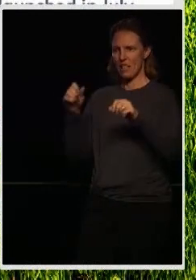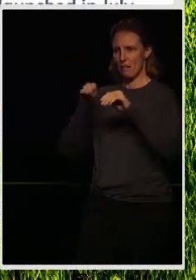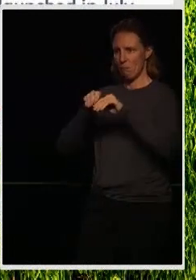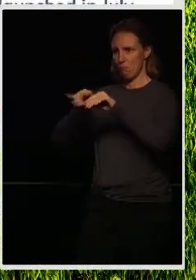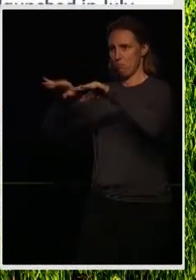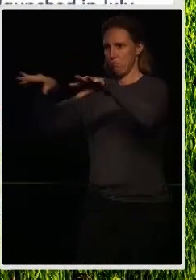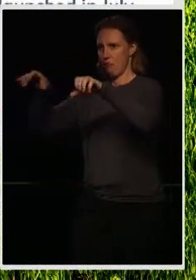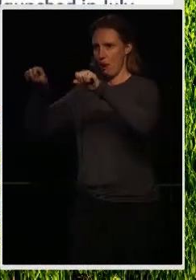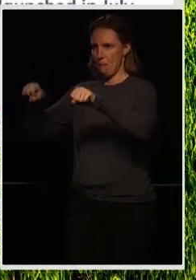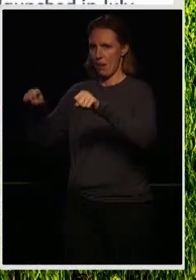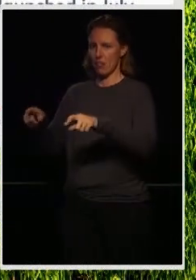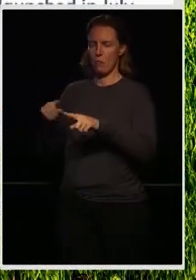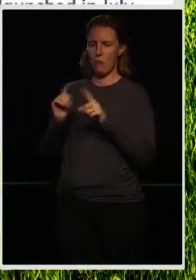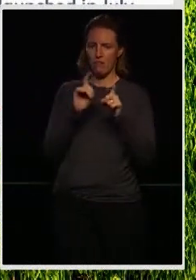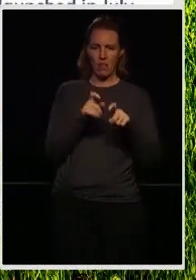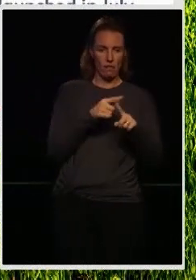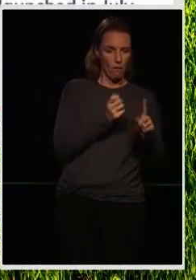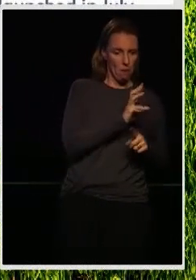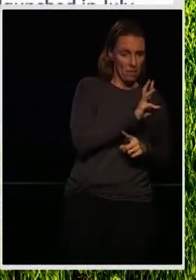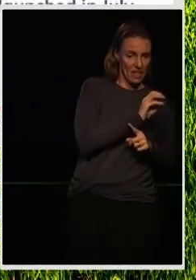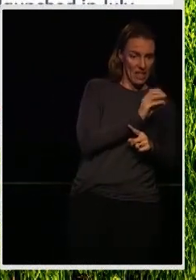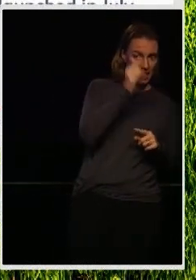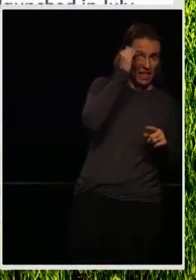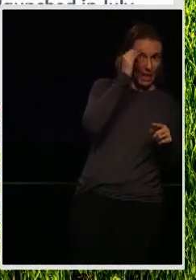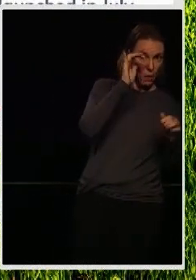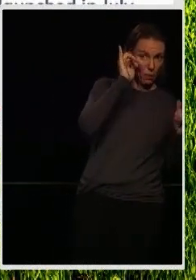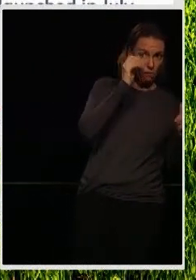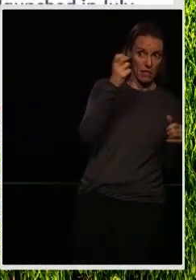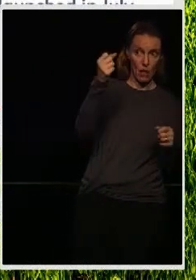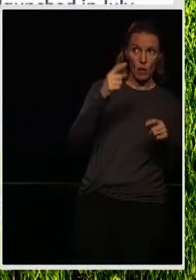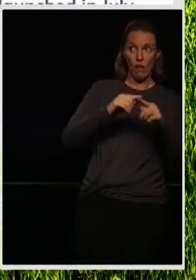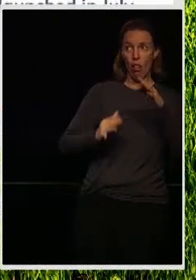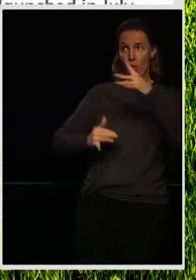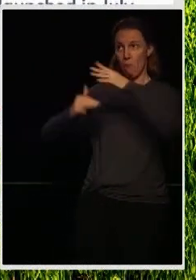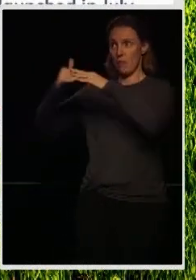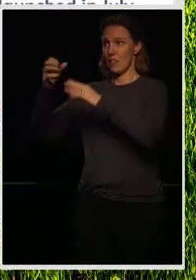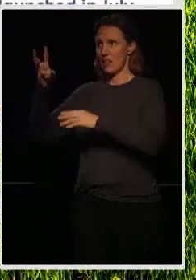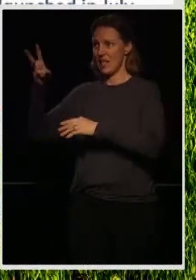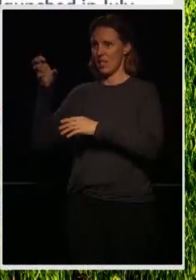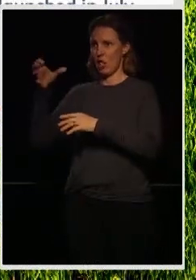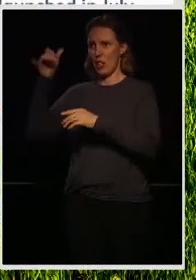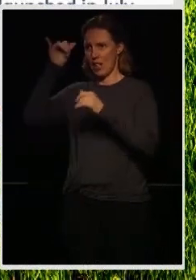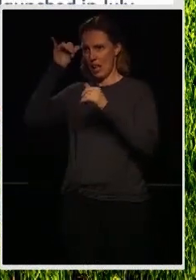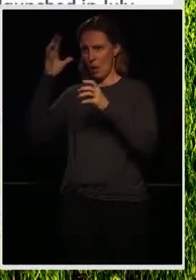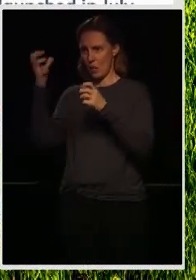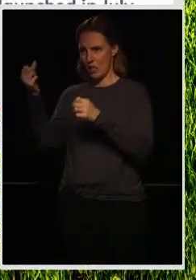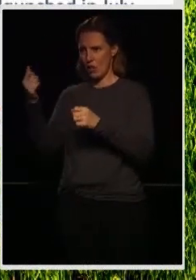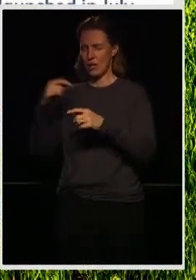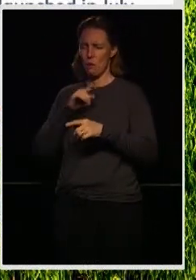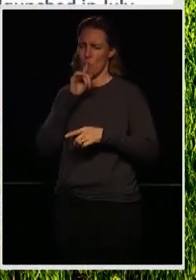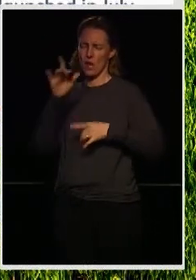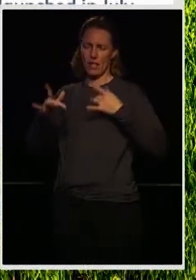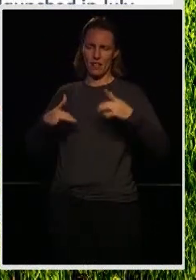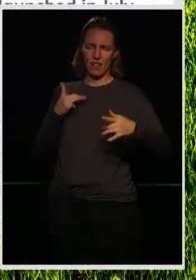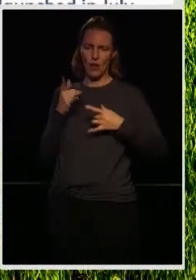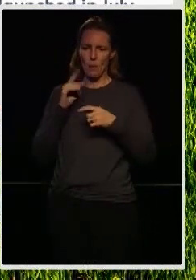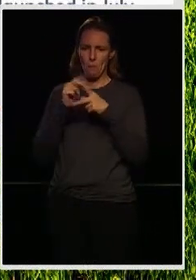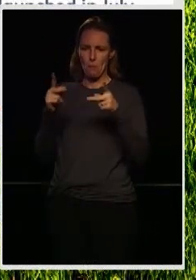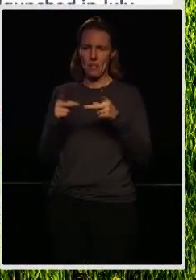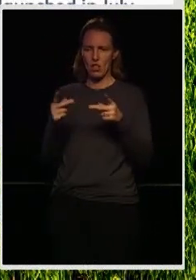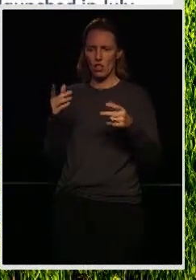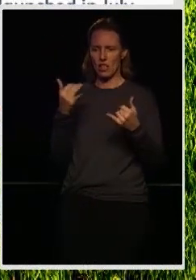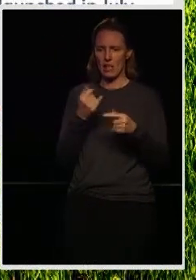from farms that are 60 cow dairies all the way up to 3,600 cow dairies. And we're really excited to be positioned today